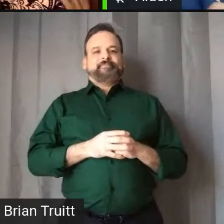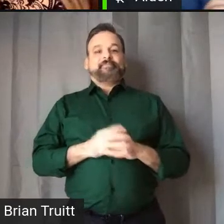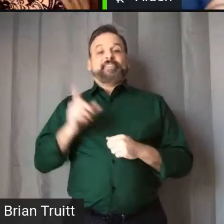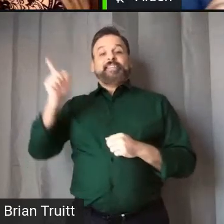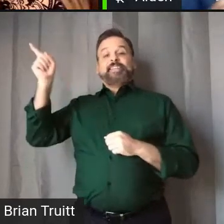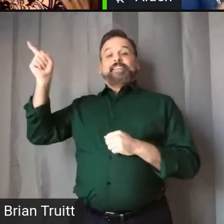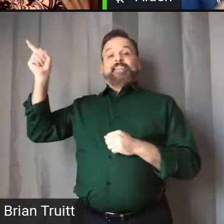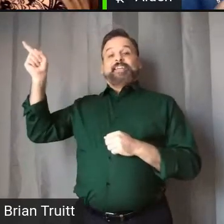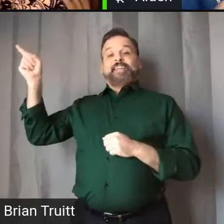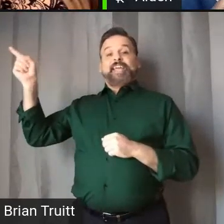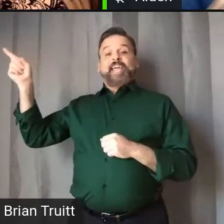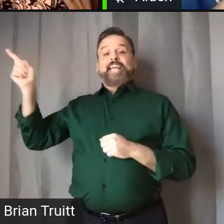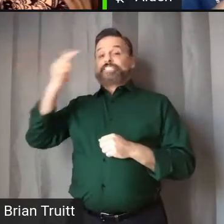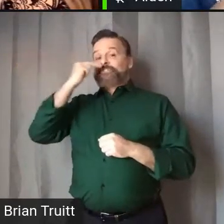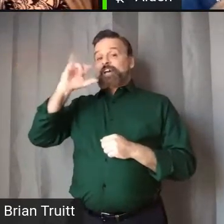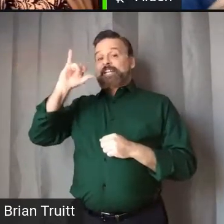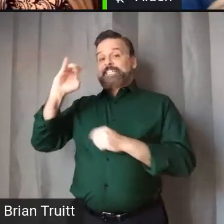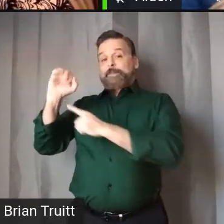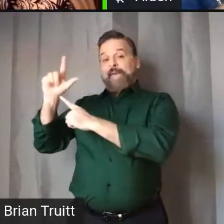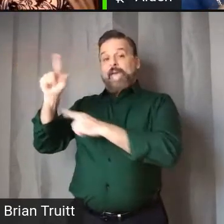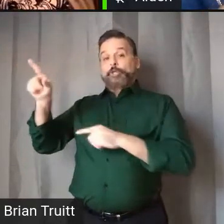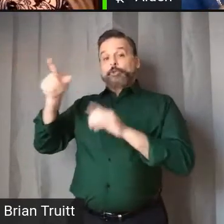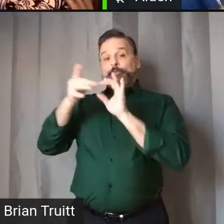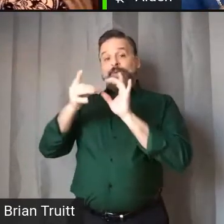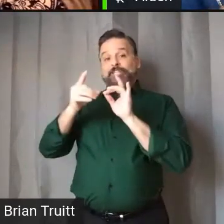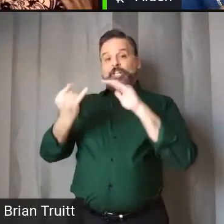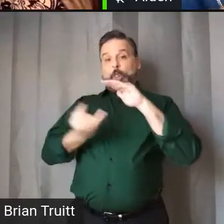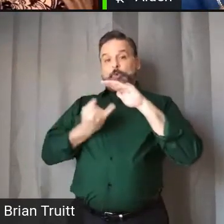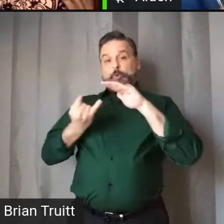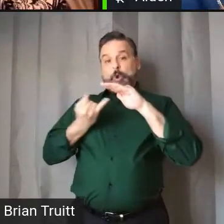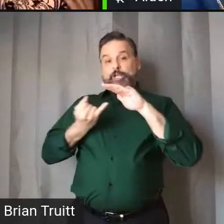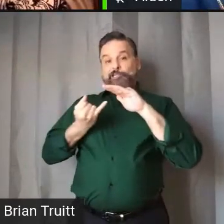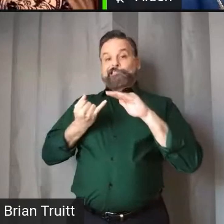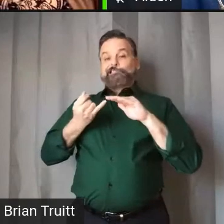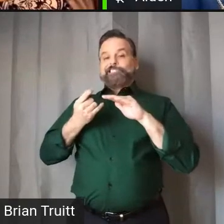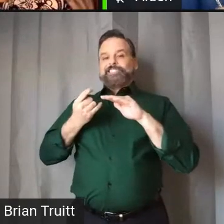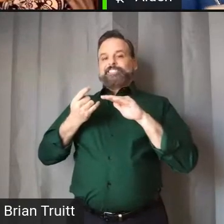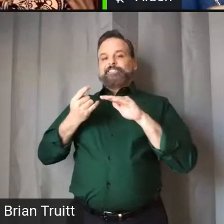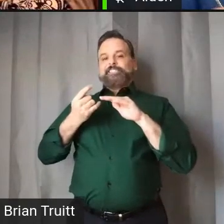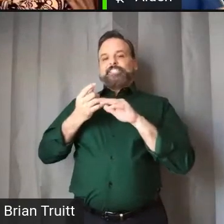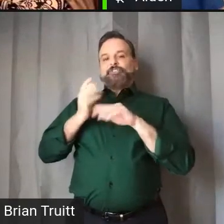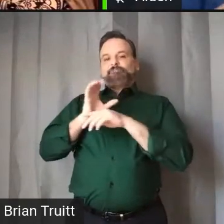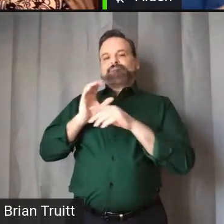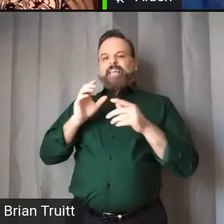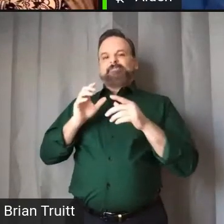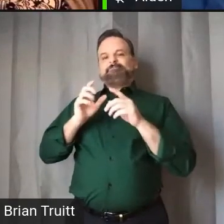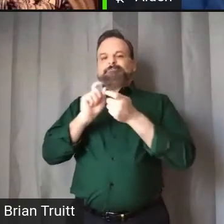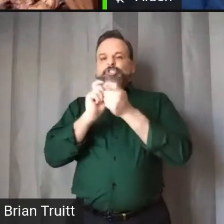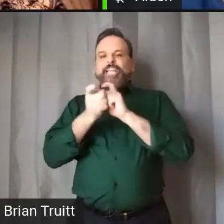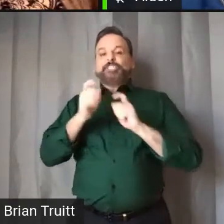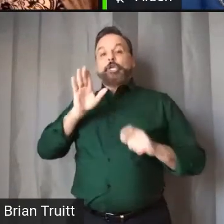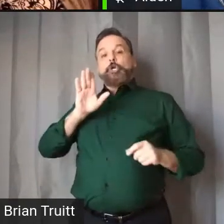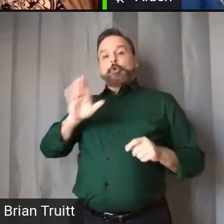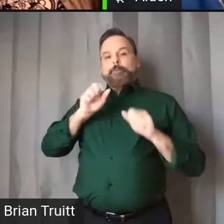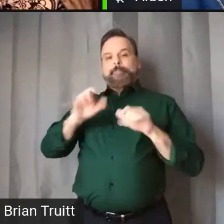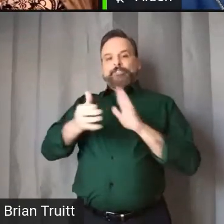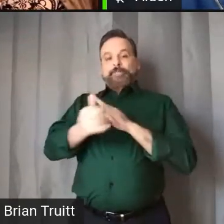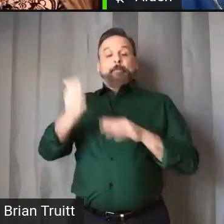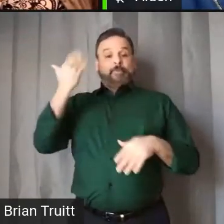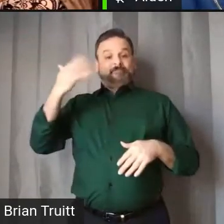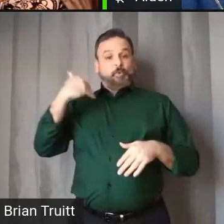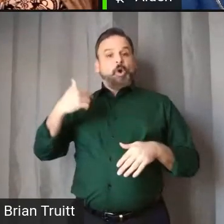It's so funny, Isabel, that you mentioned how the quarantine is shaping like which magical ability you want. My answer for this used to be like